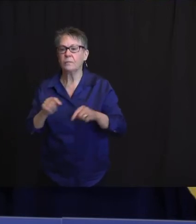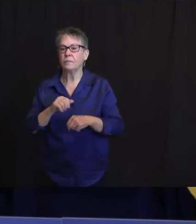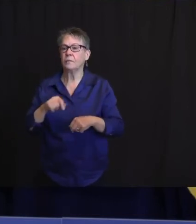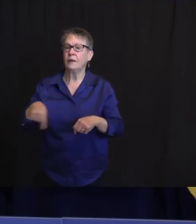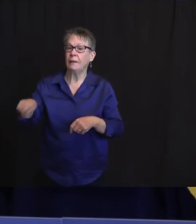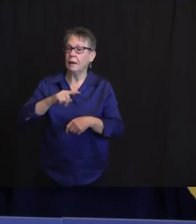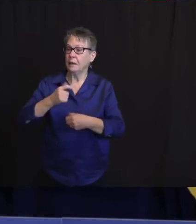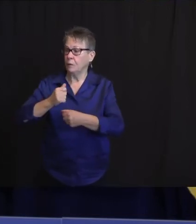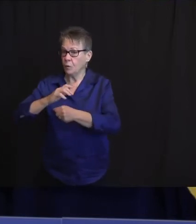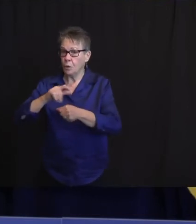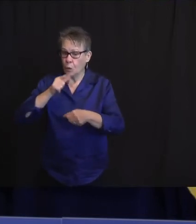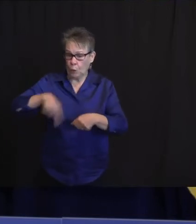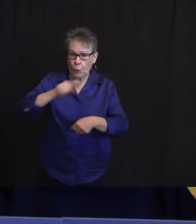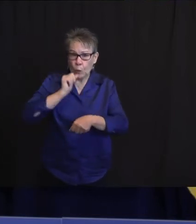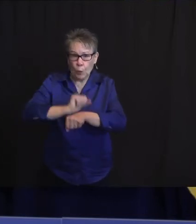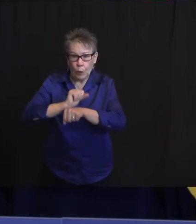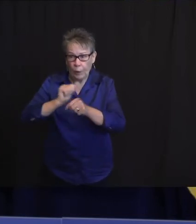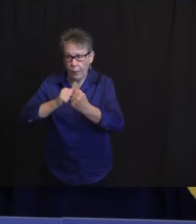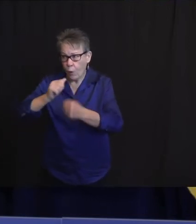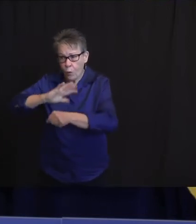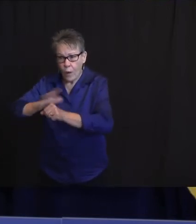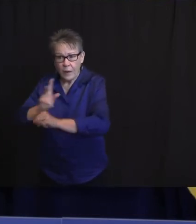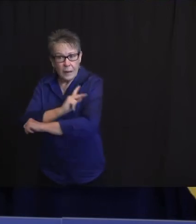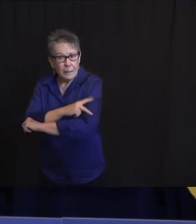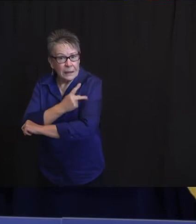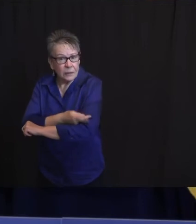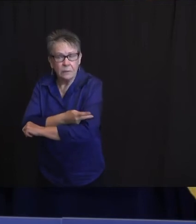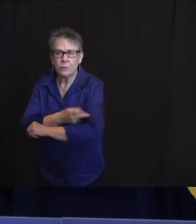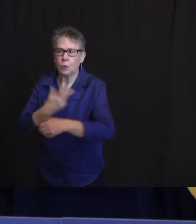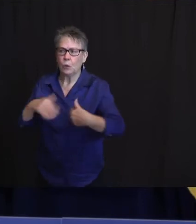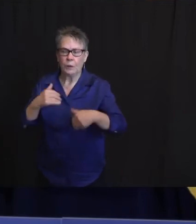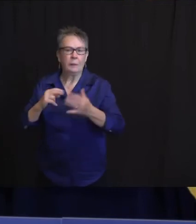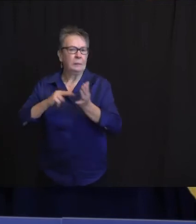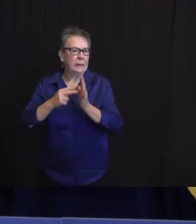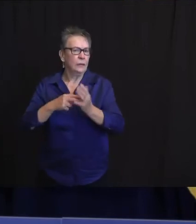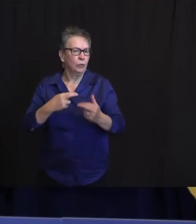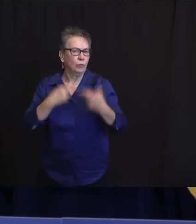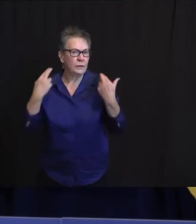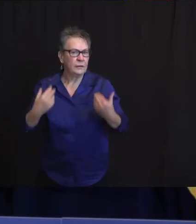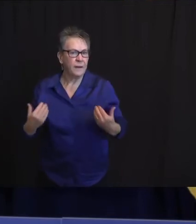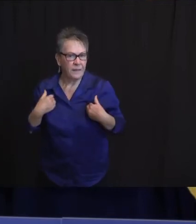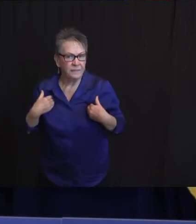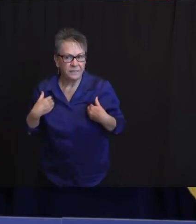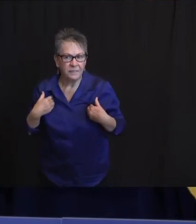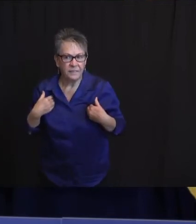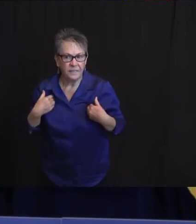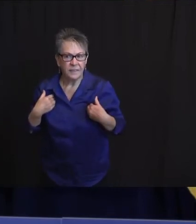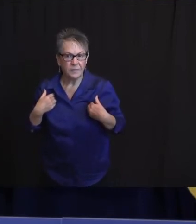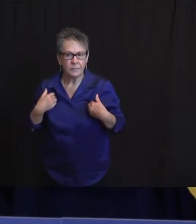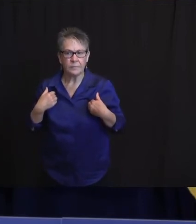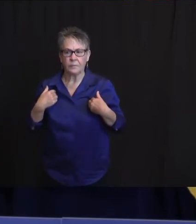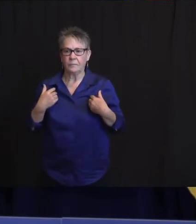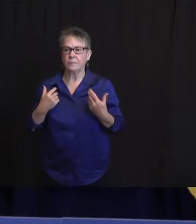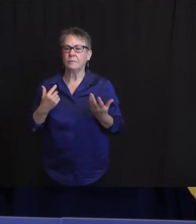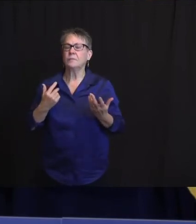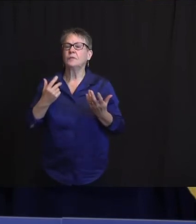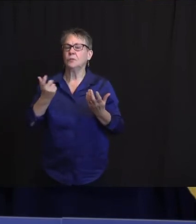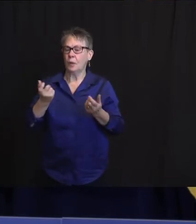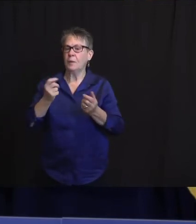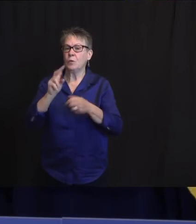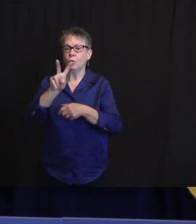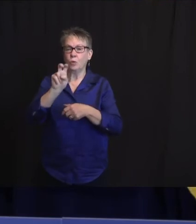infectious materials. There are currently more than 200 sites for the healthcare workers to get vaccinated.